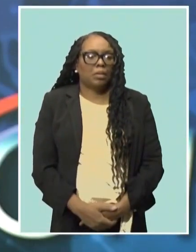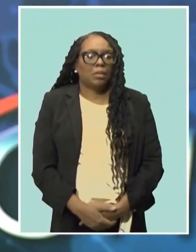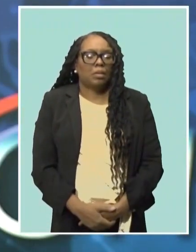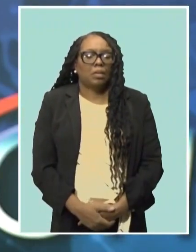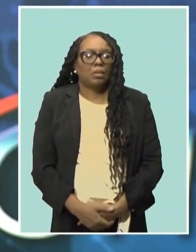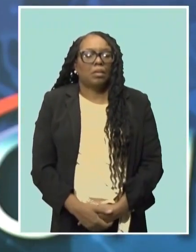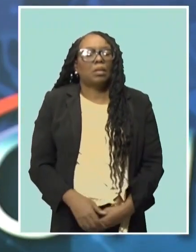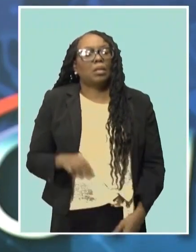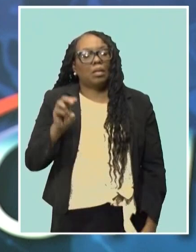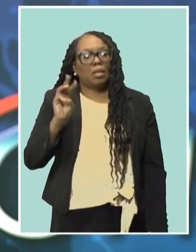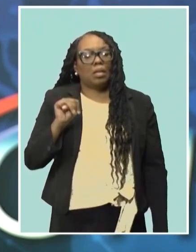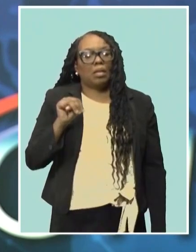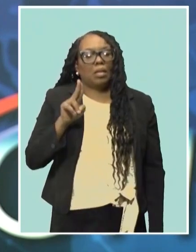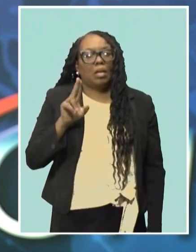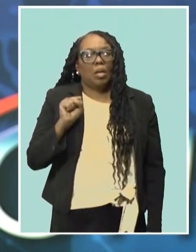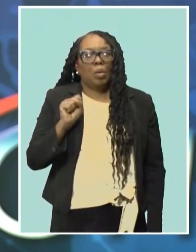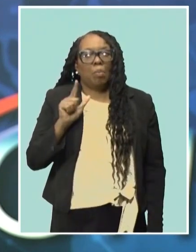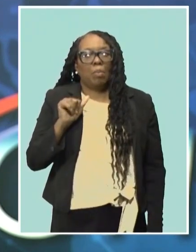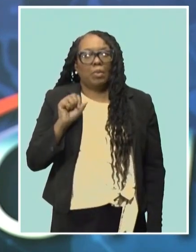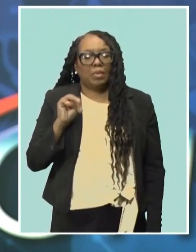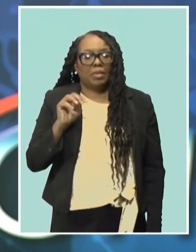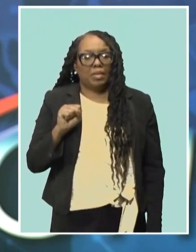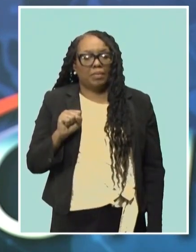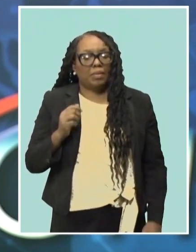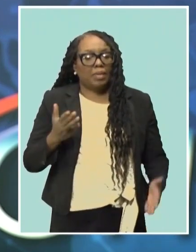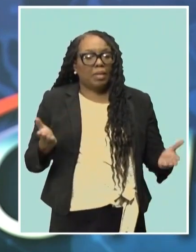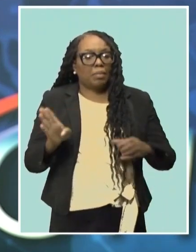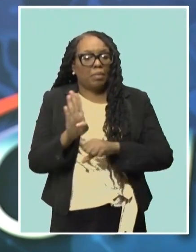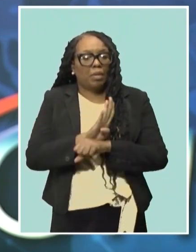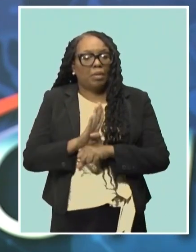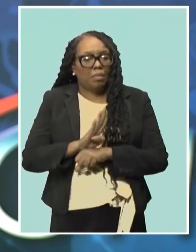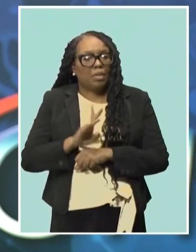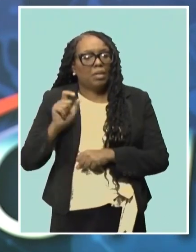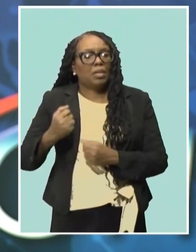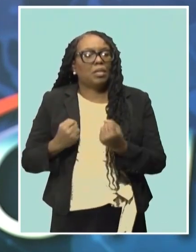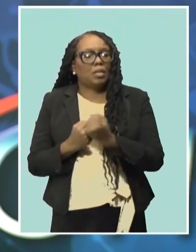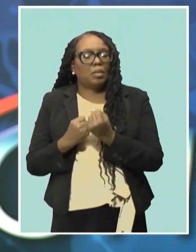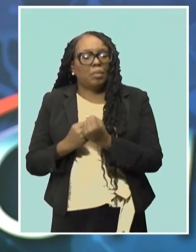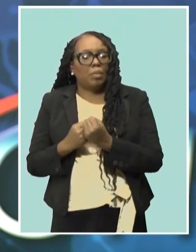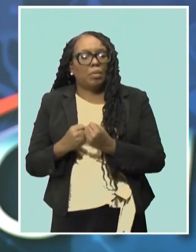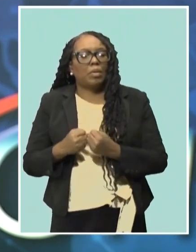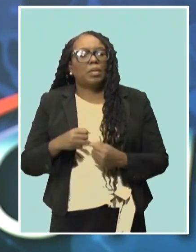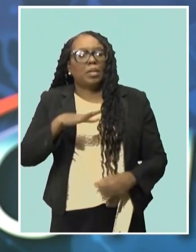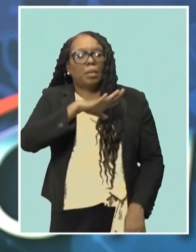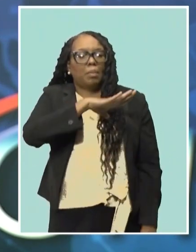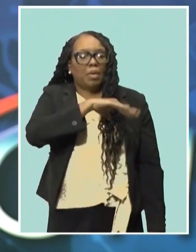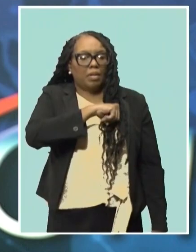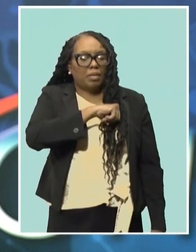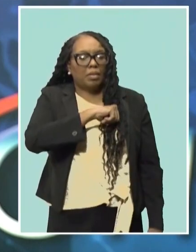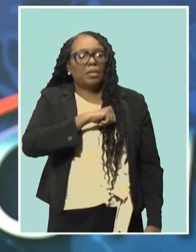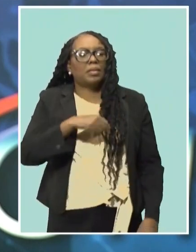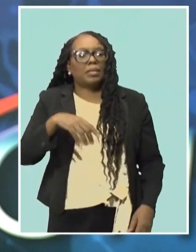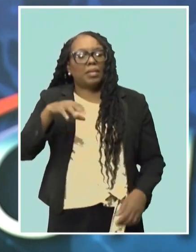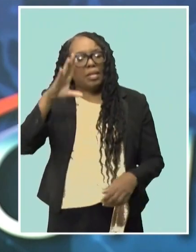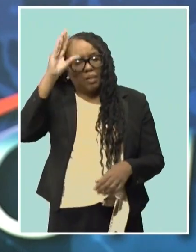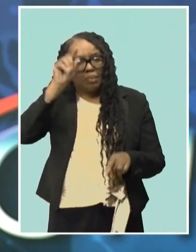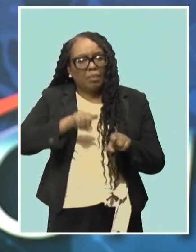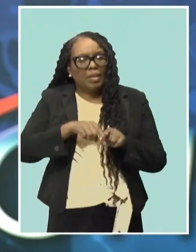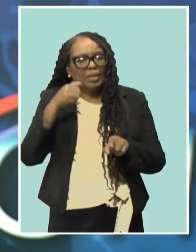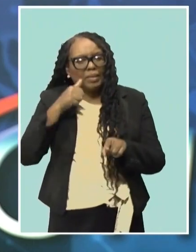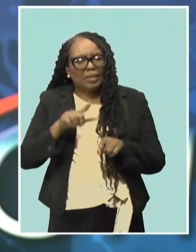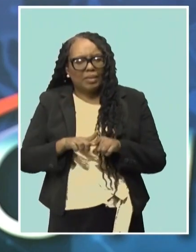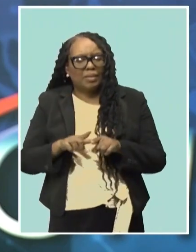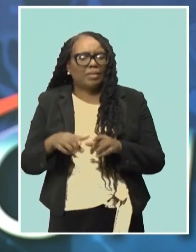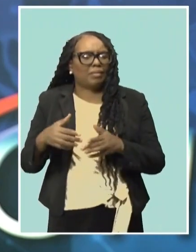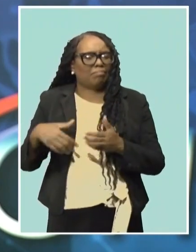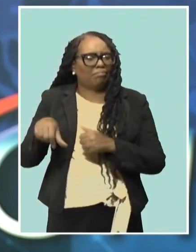Muslims in Barbados have been urged to support their brothers and sisters in Palestine in any way that they can as the war in Gaza